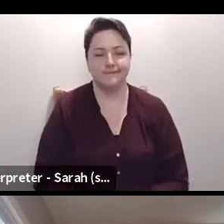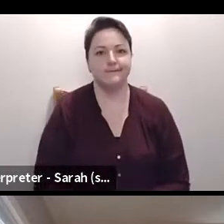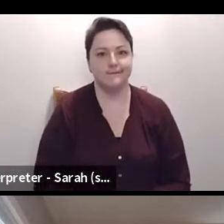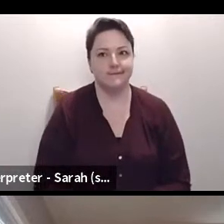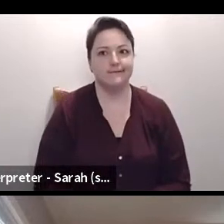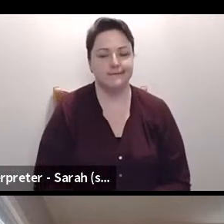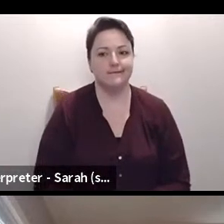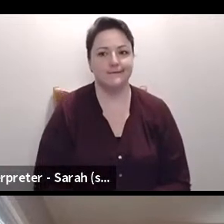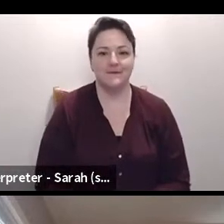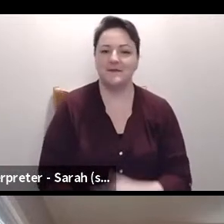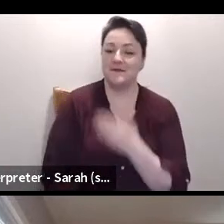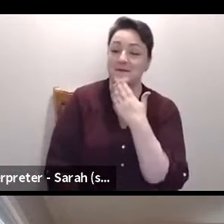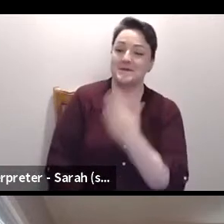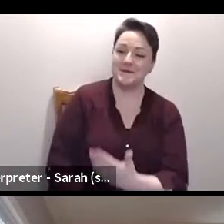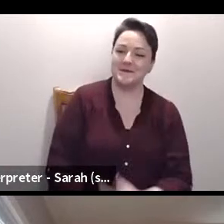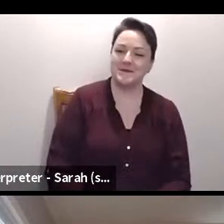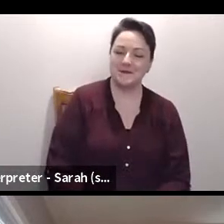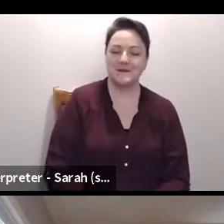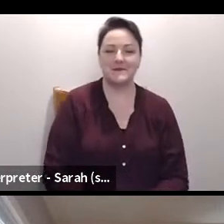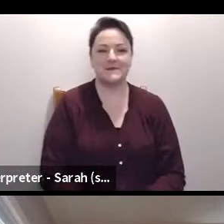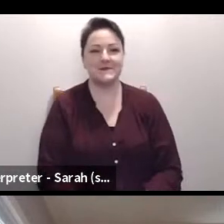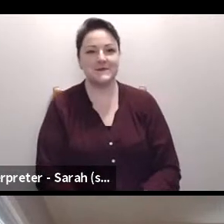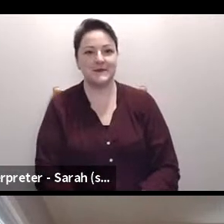Okay, thank you.